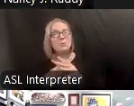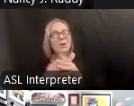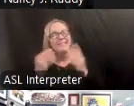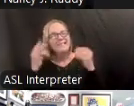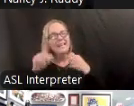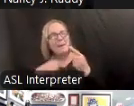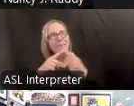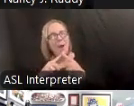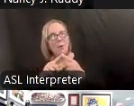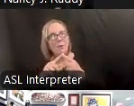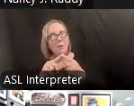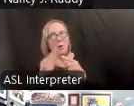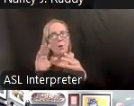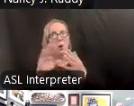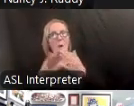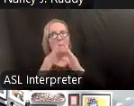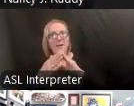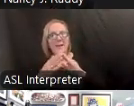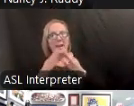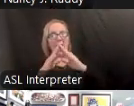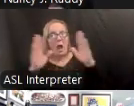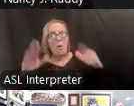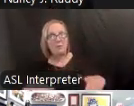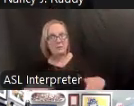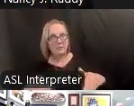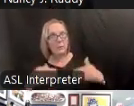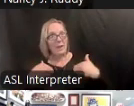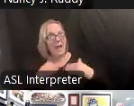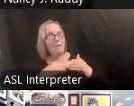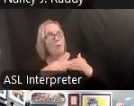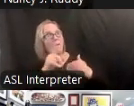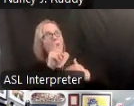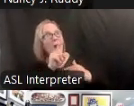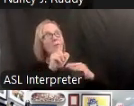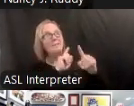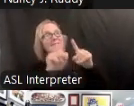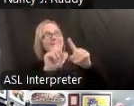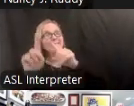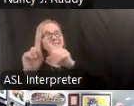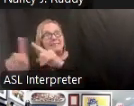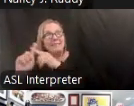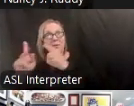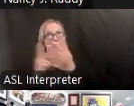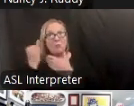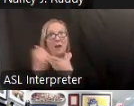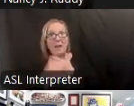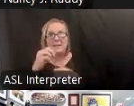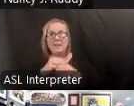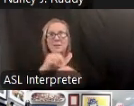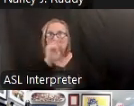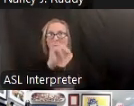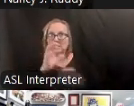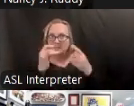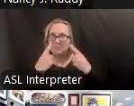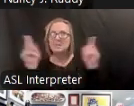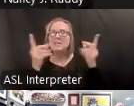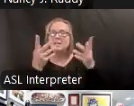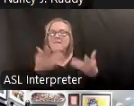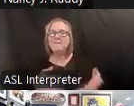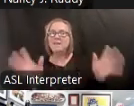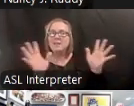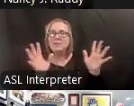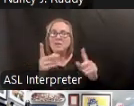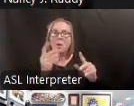in over 100 successfully completed projects in New York City has been on creating community and home through